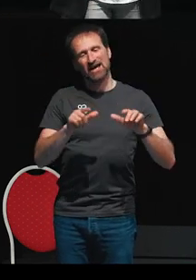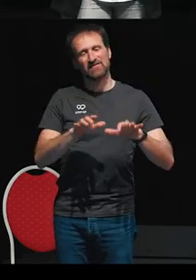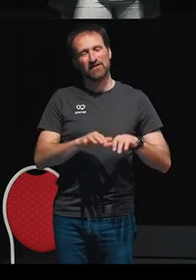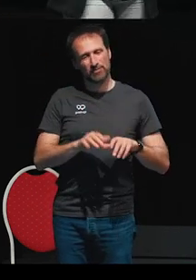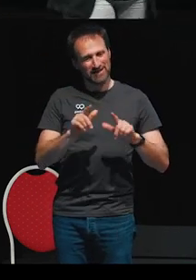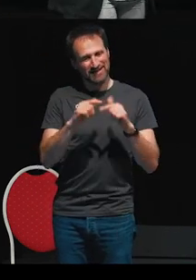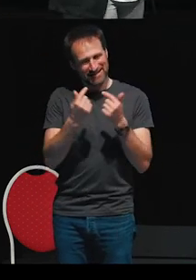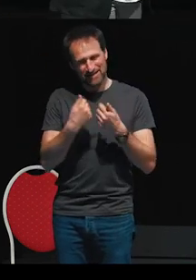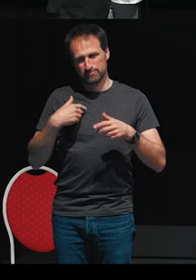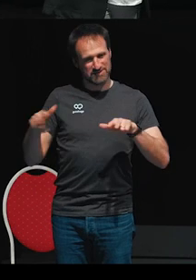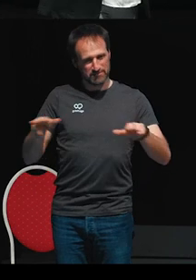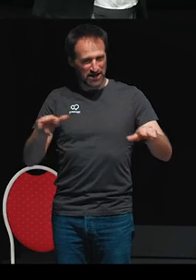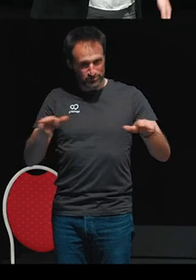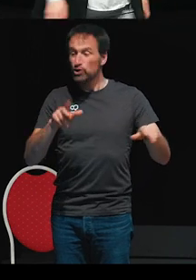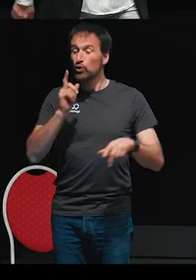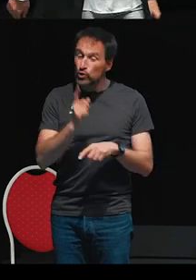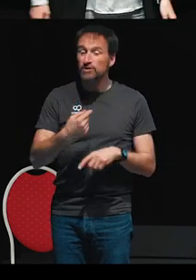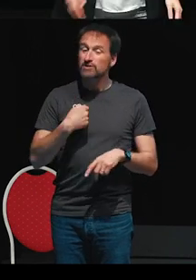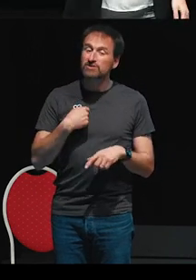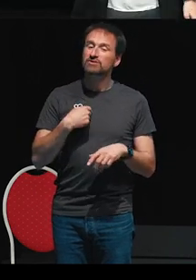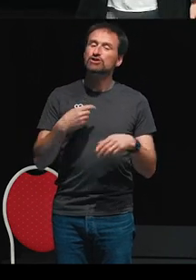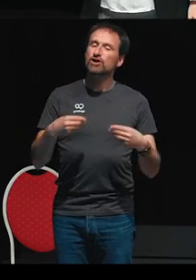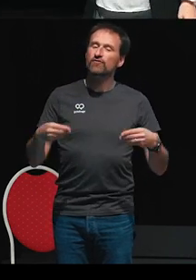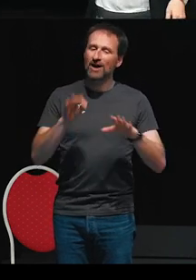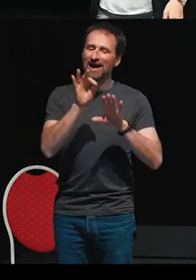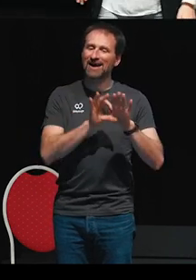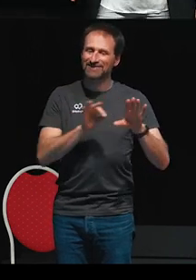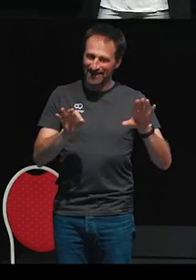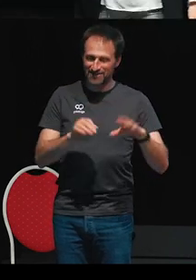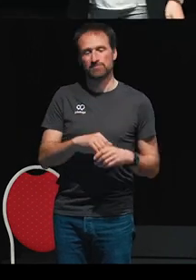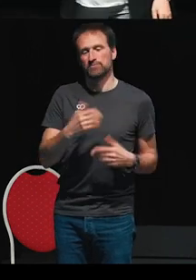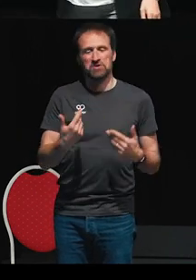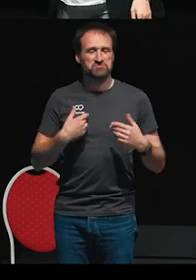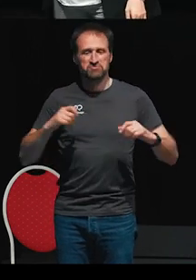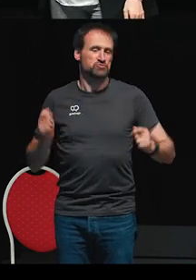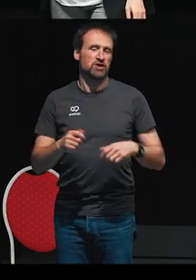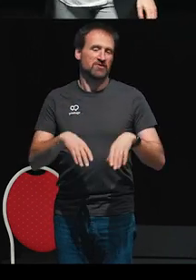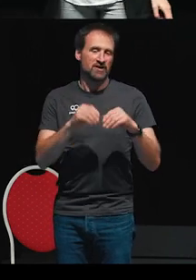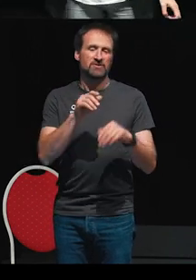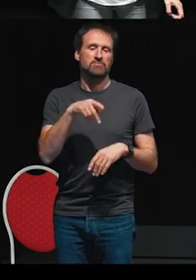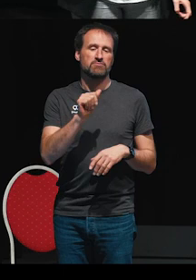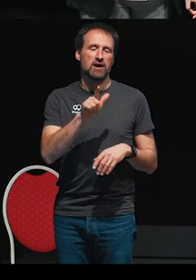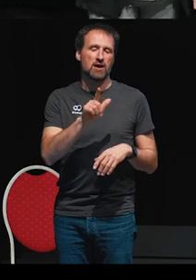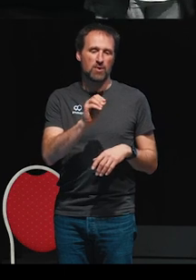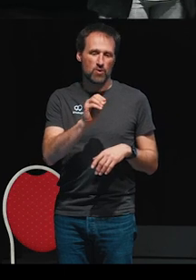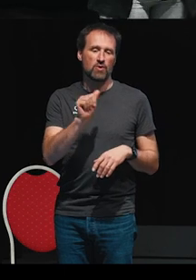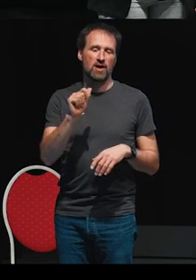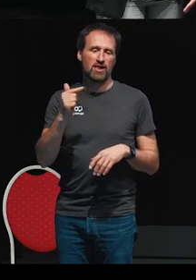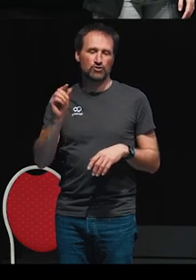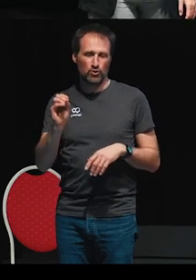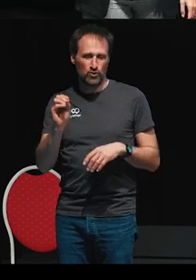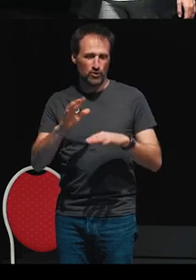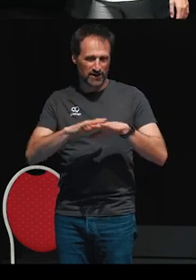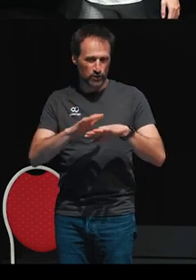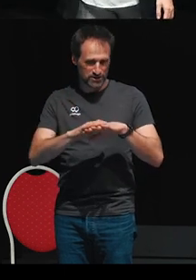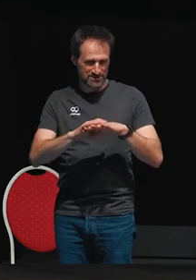I'm also a software architect. So I'm going to start very soon to work at Palo Alto Networks as an architect of